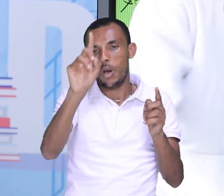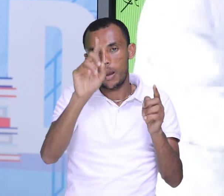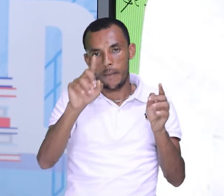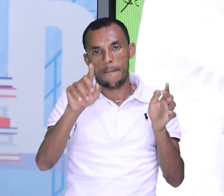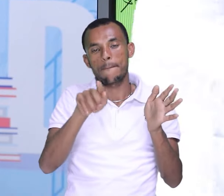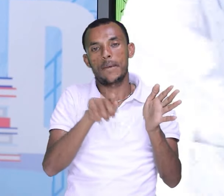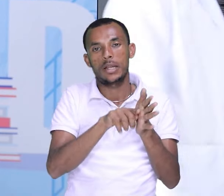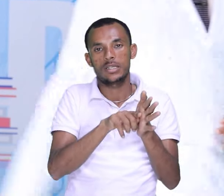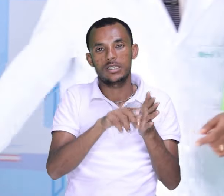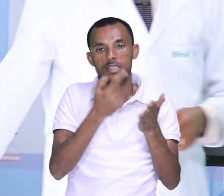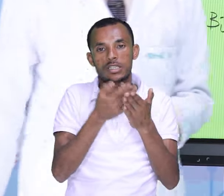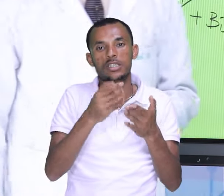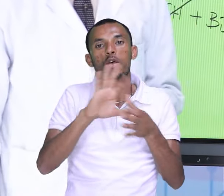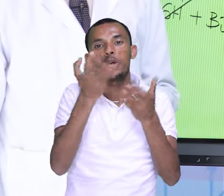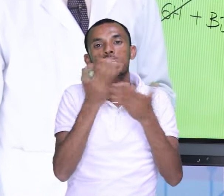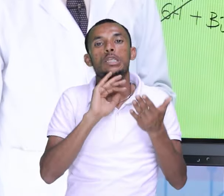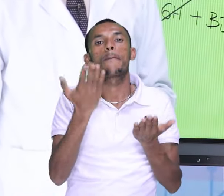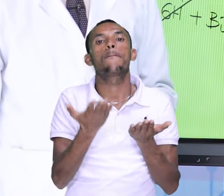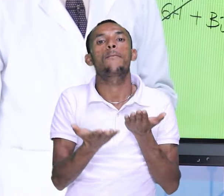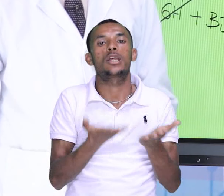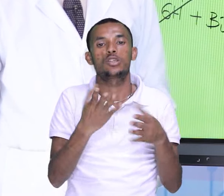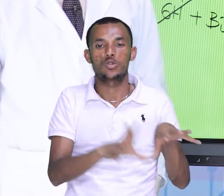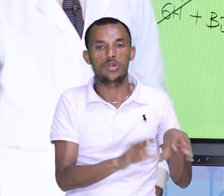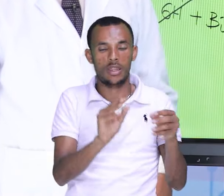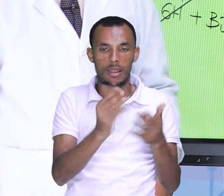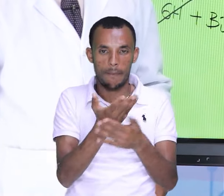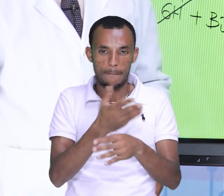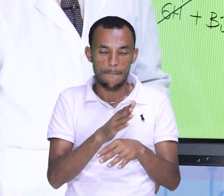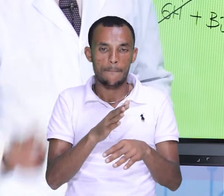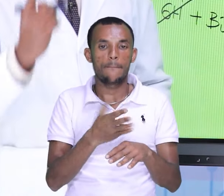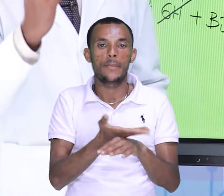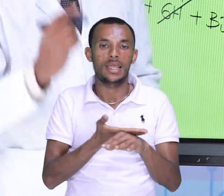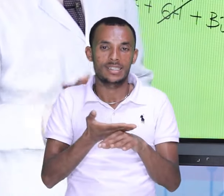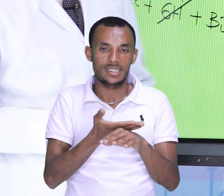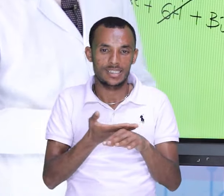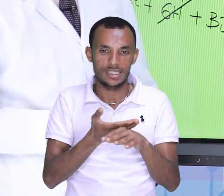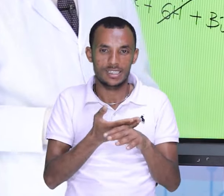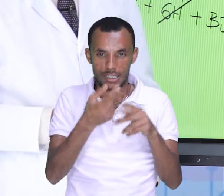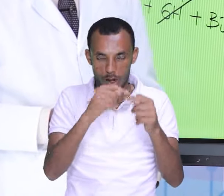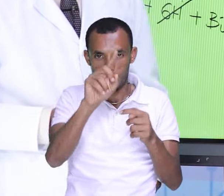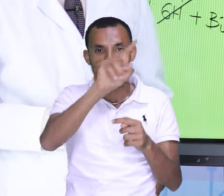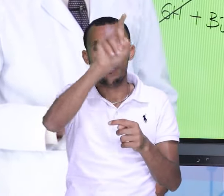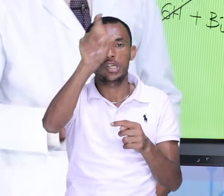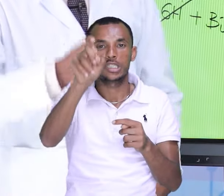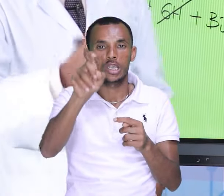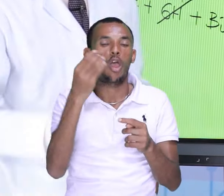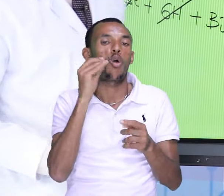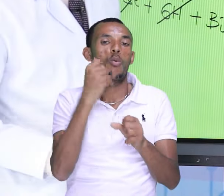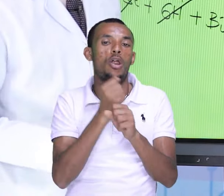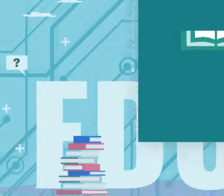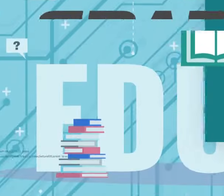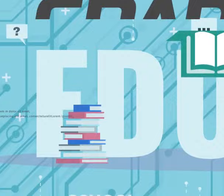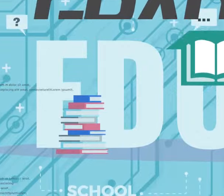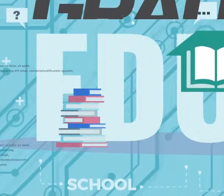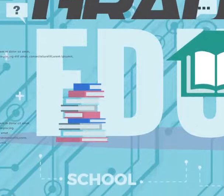1 minus. This equation is balanced. Students, please try one question for homework and continue.